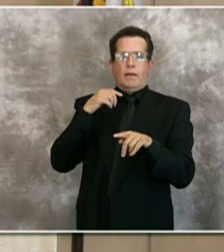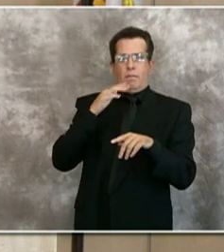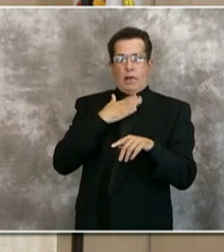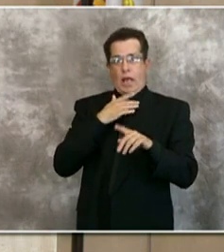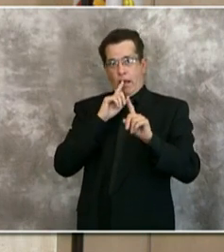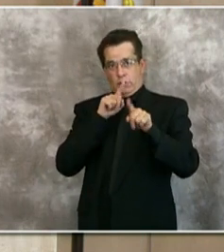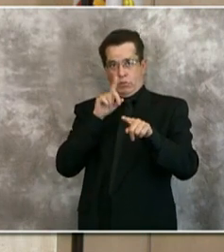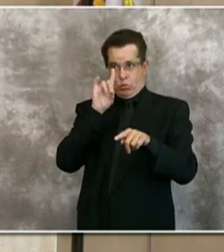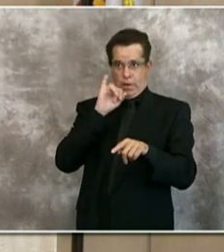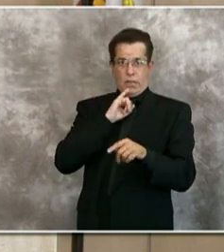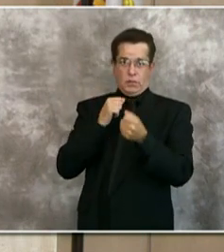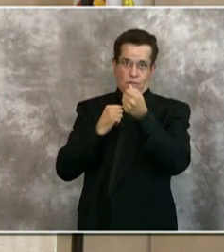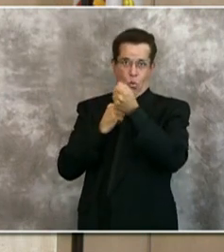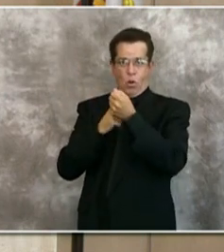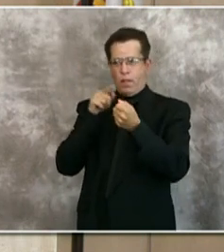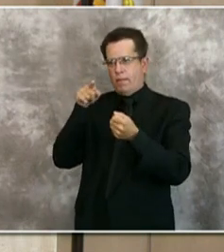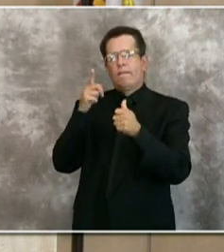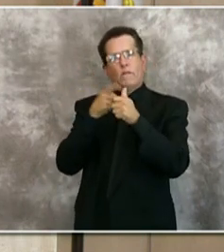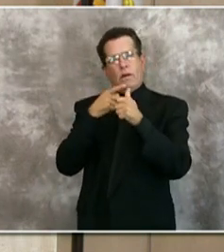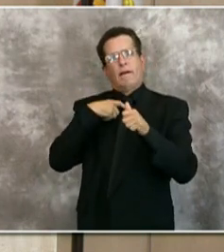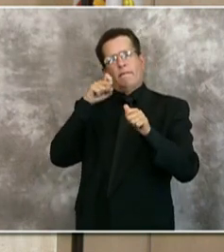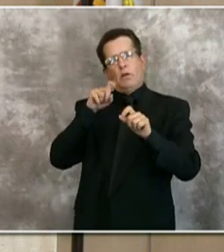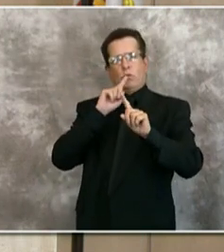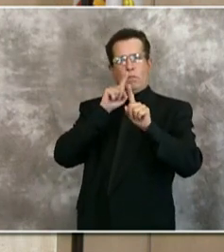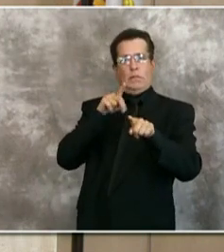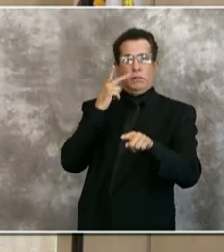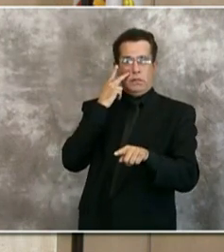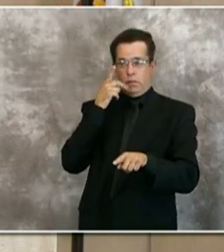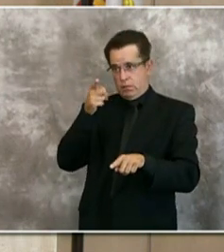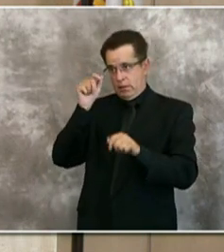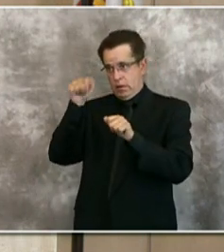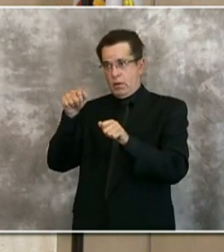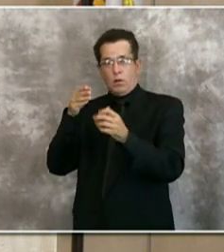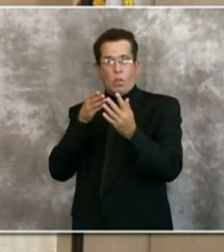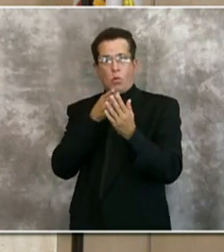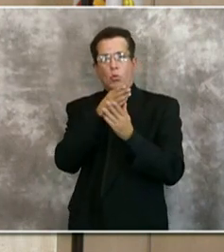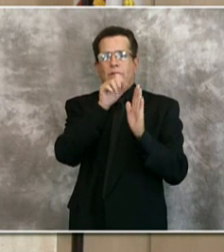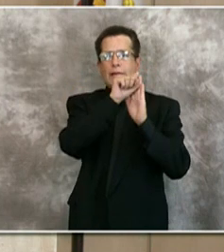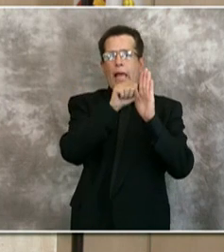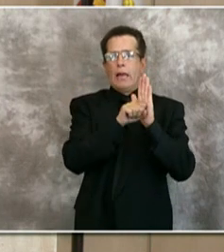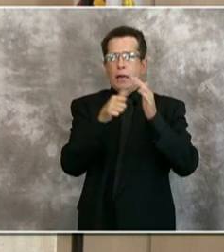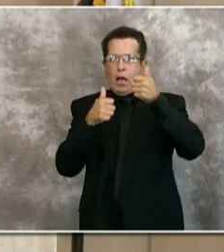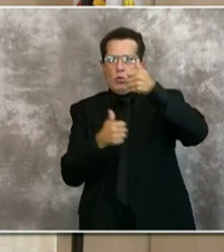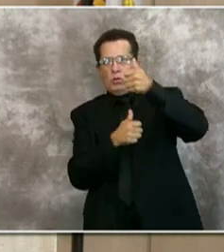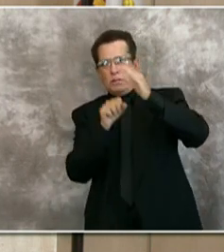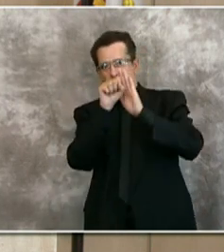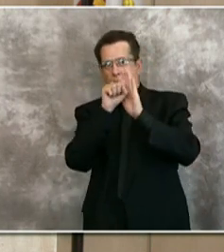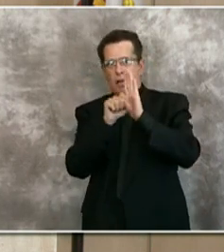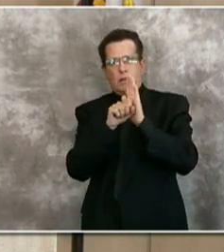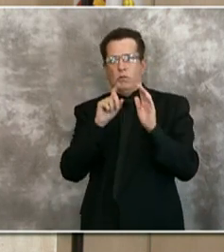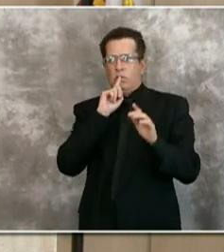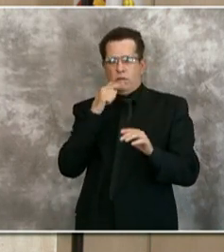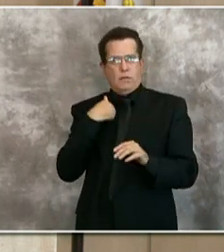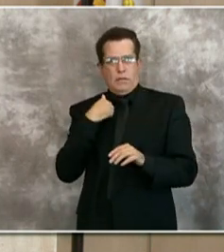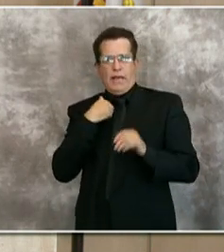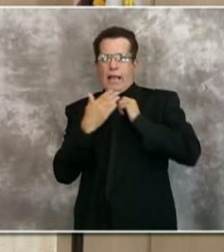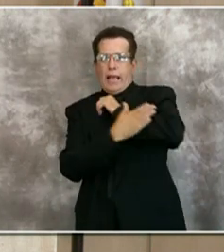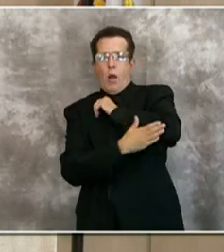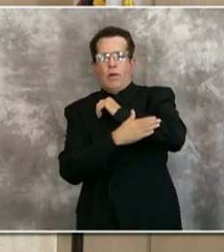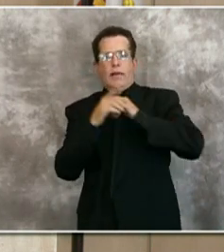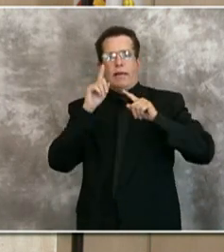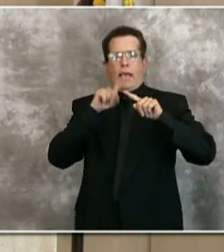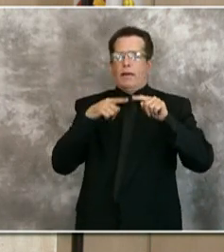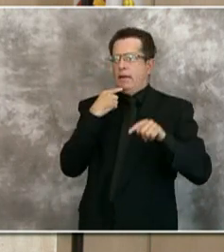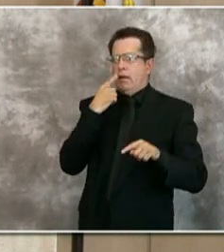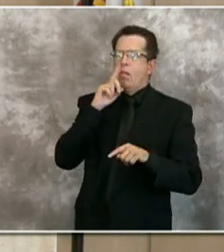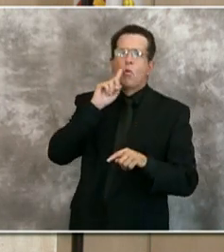would determine if they can operate through the state. It is not up to the county to determine that, but